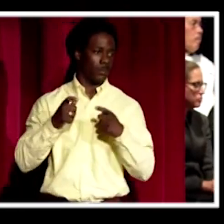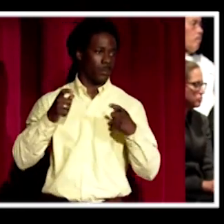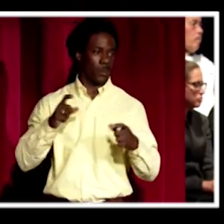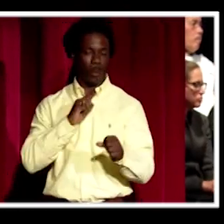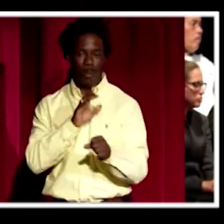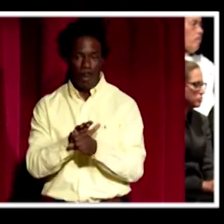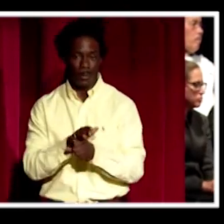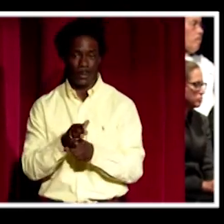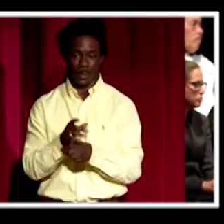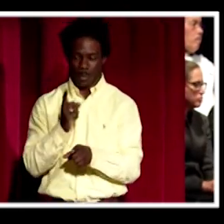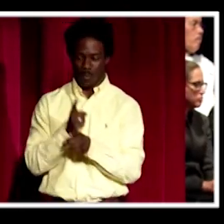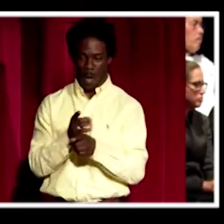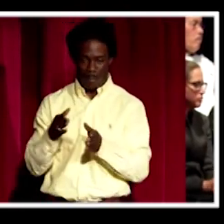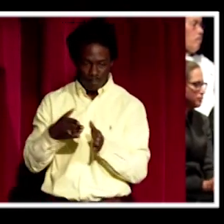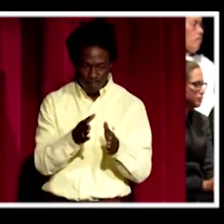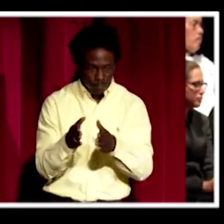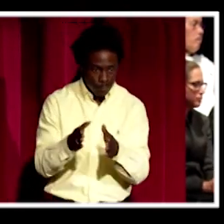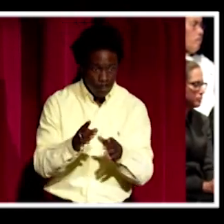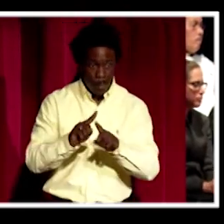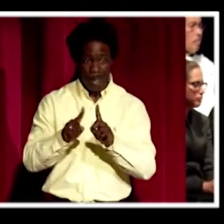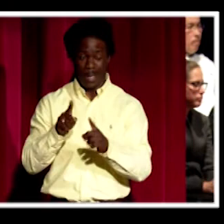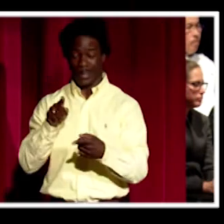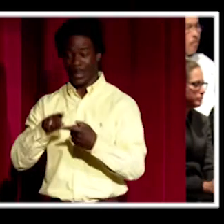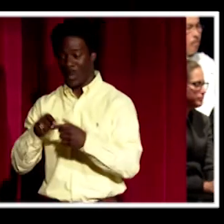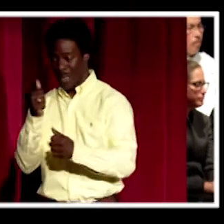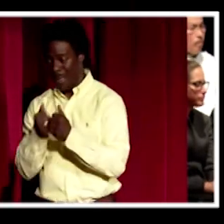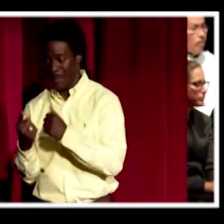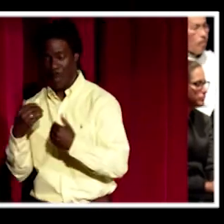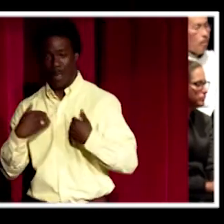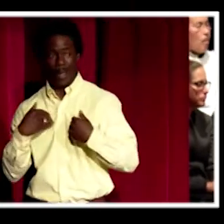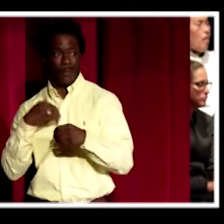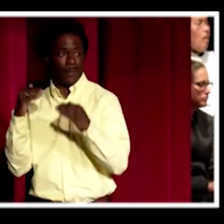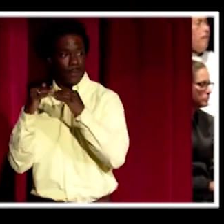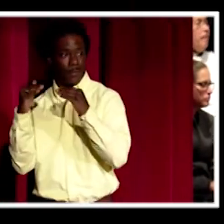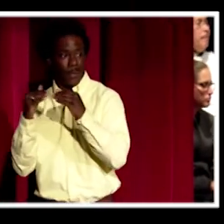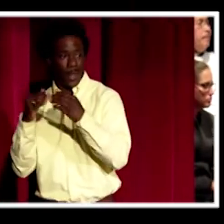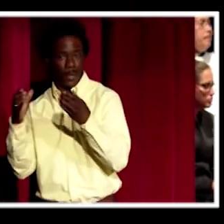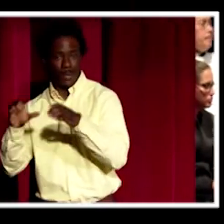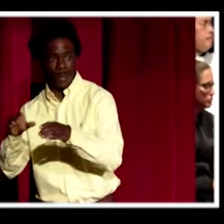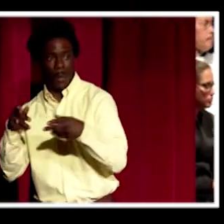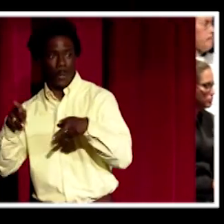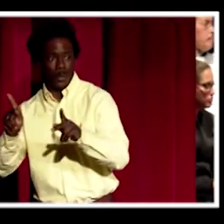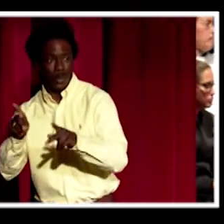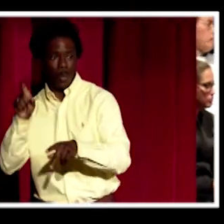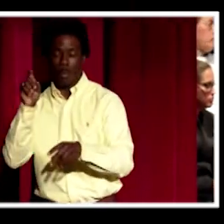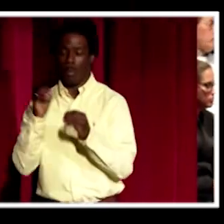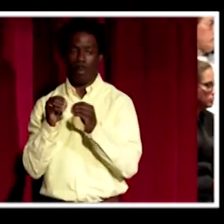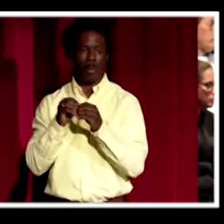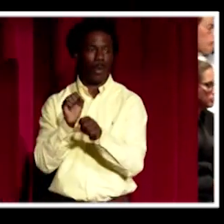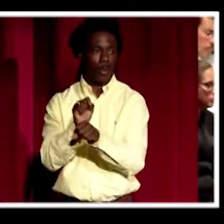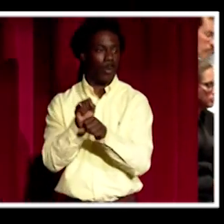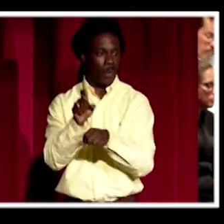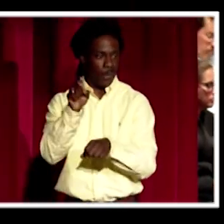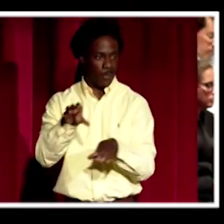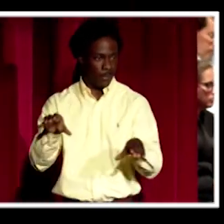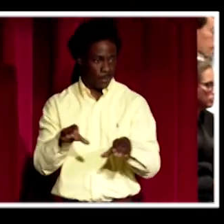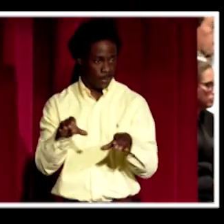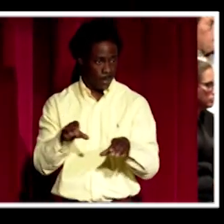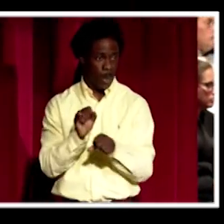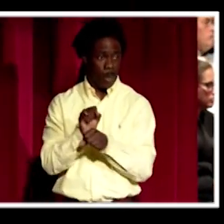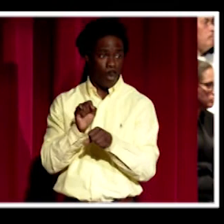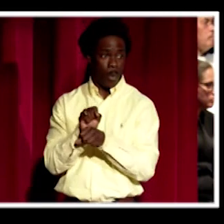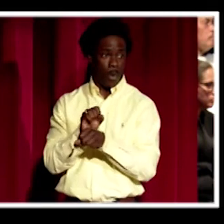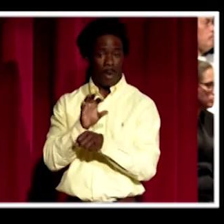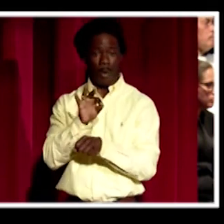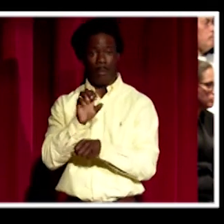right track, but until every resident has a fair shot, there's more work to do. And while workforce